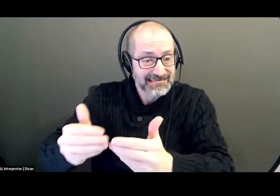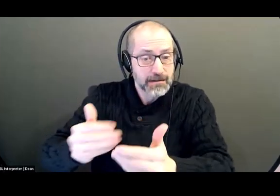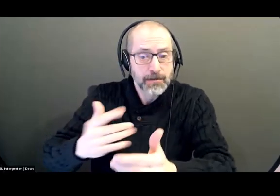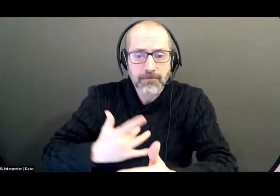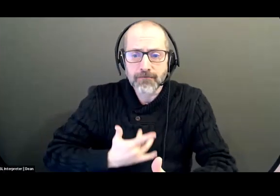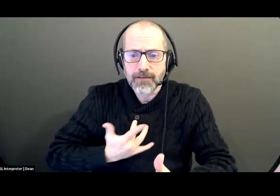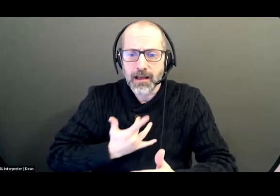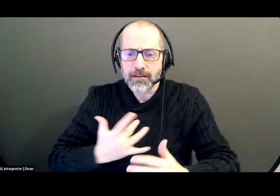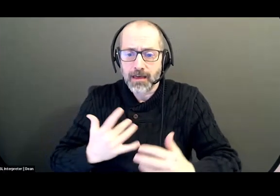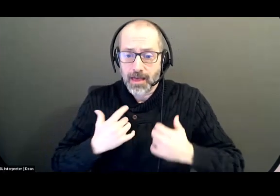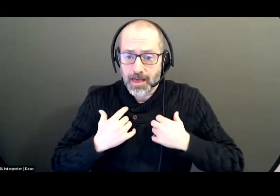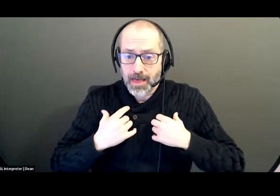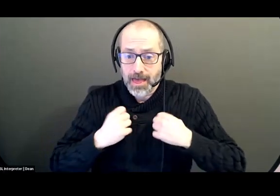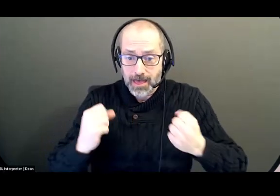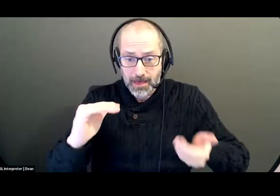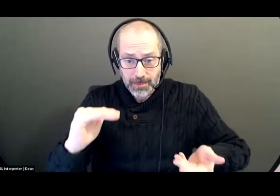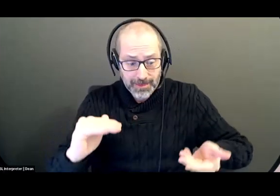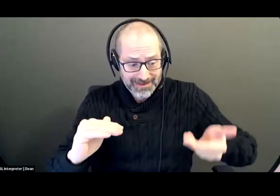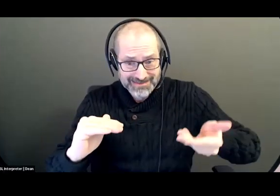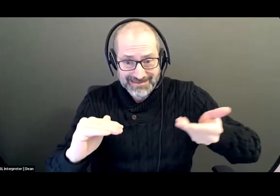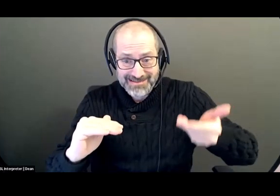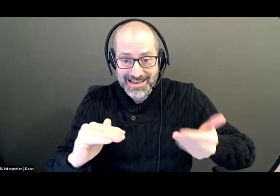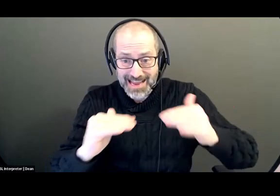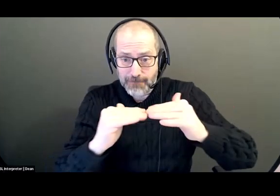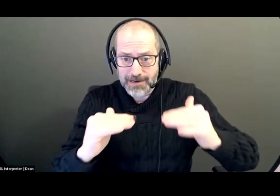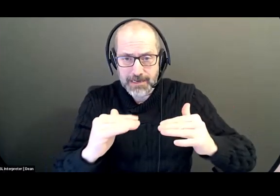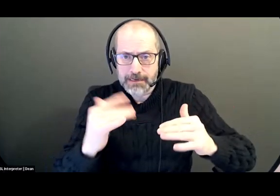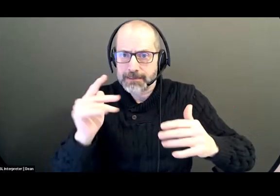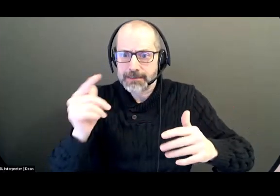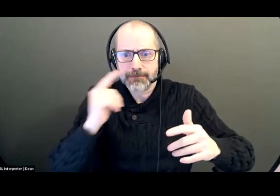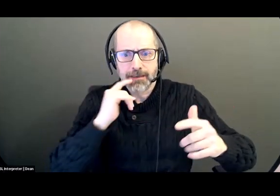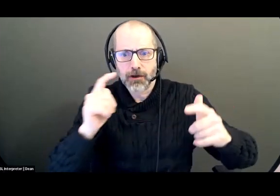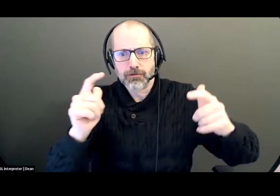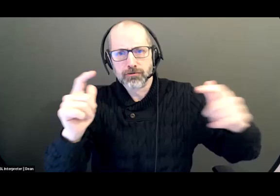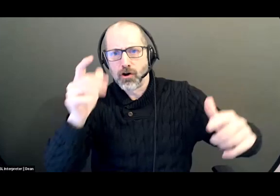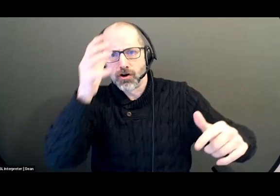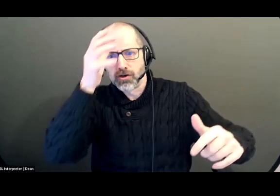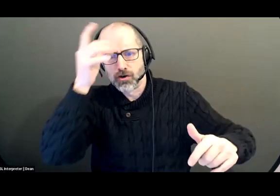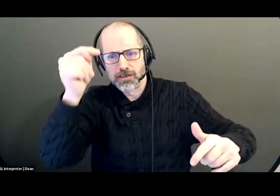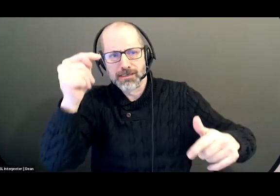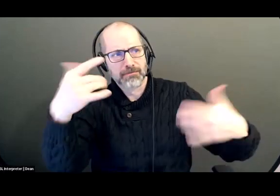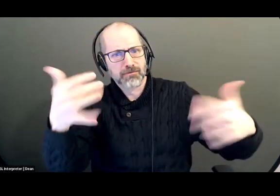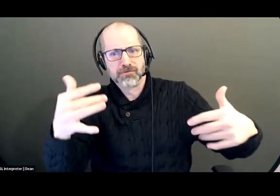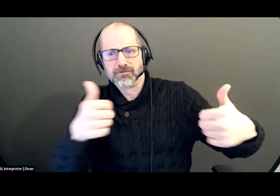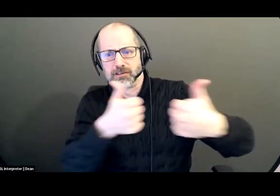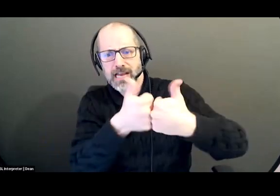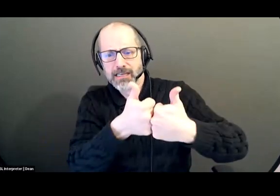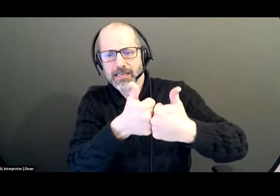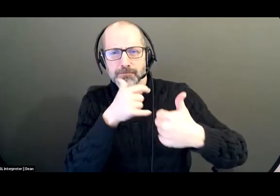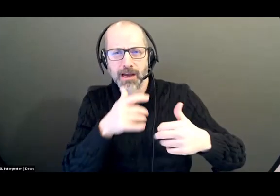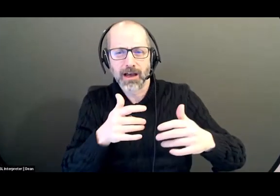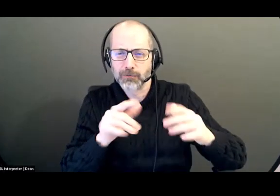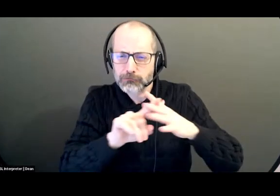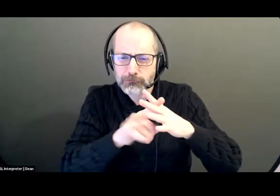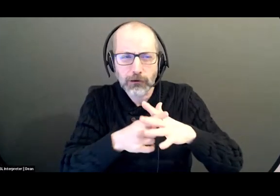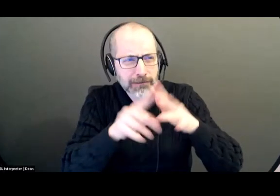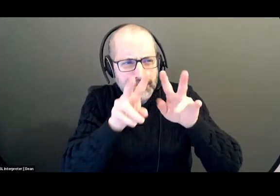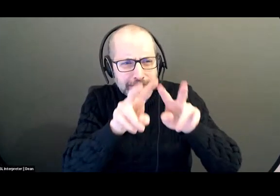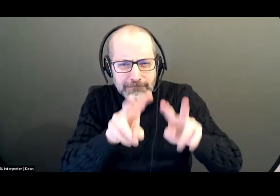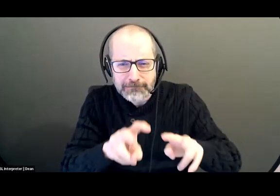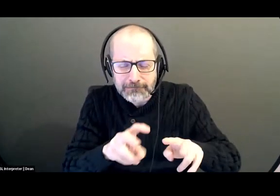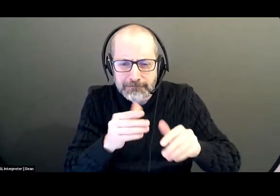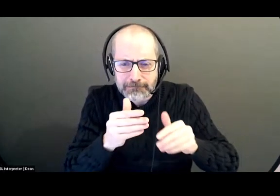So during our project, we really found that health equity felt like a large and sometimes complex